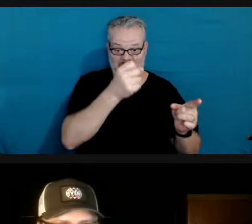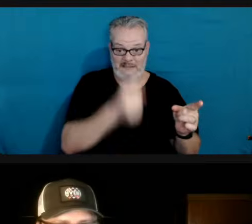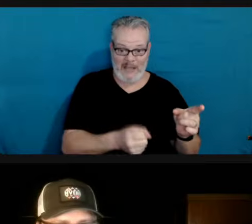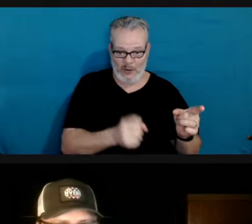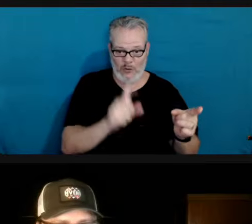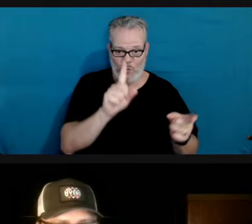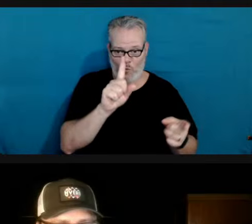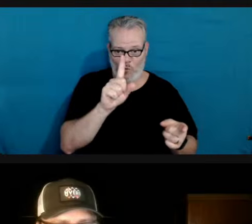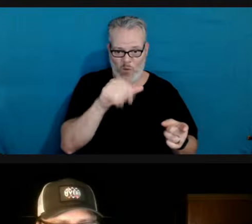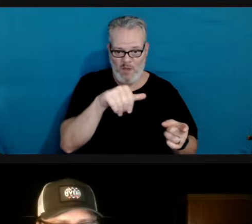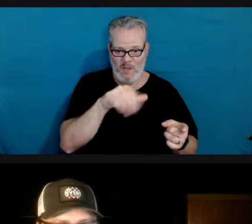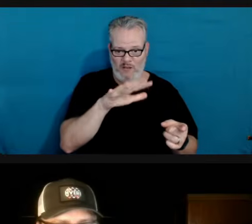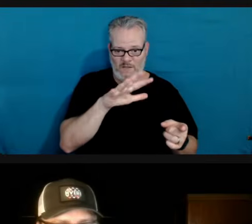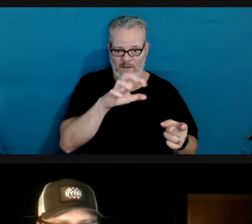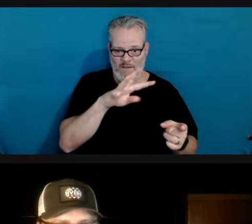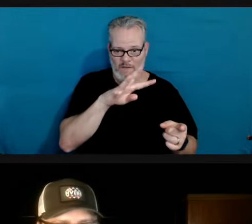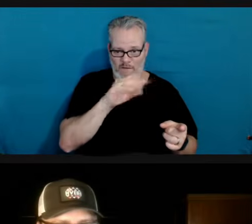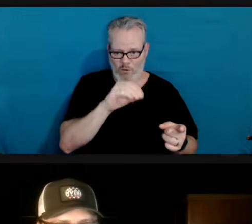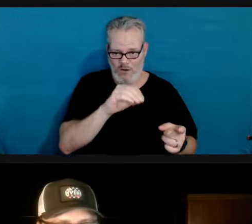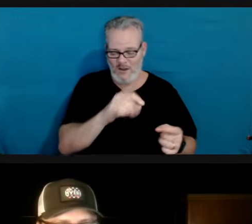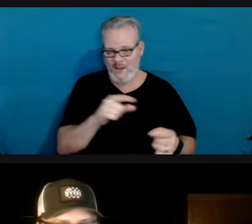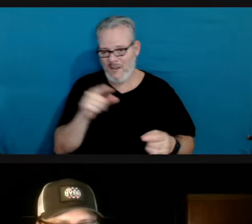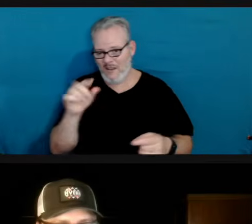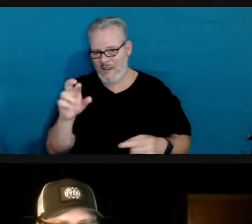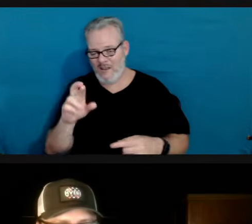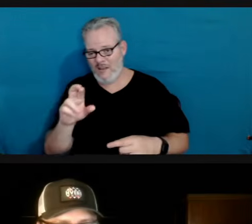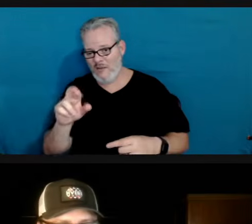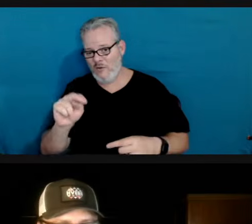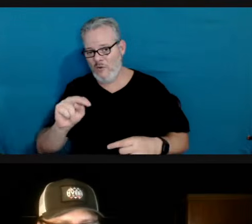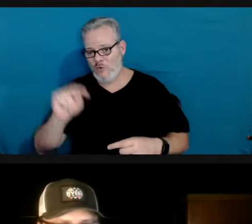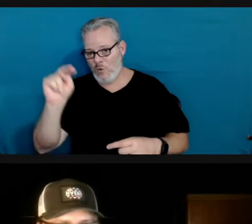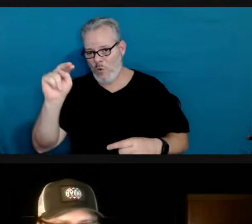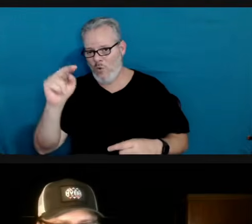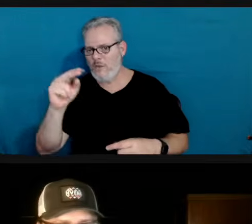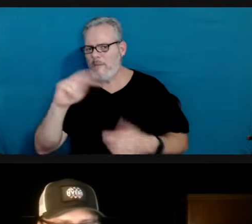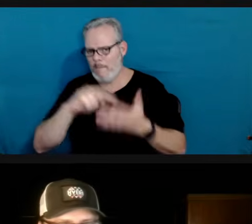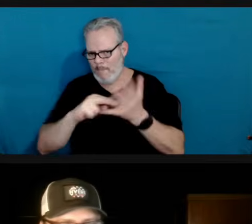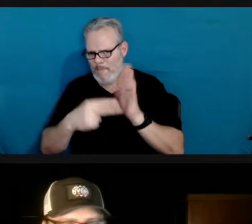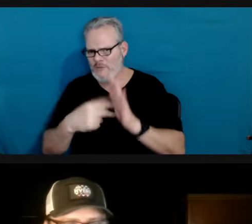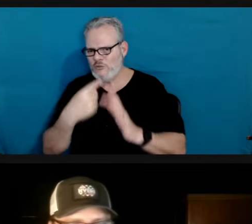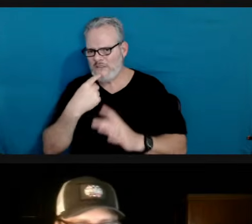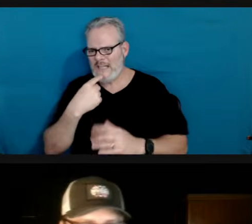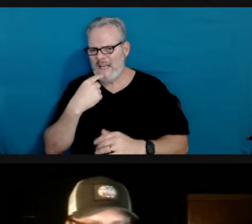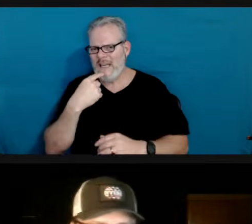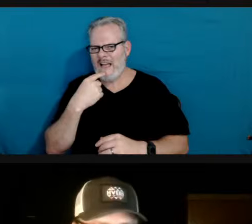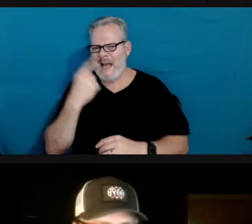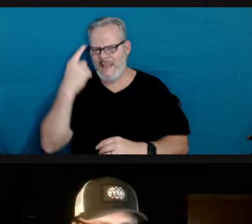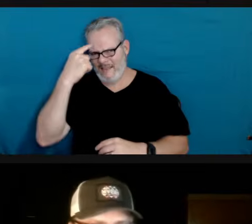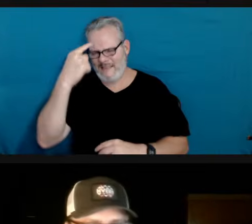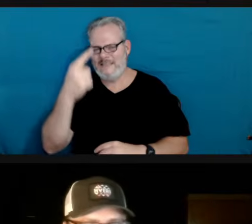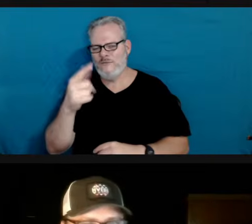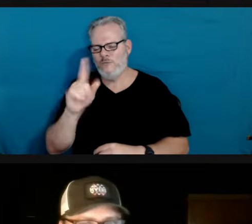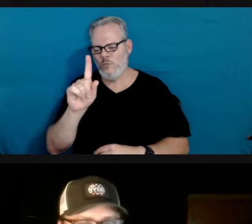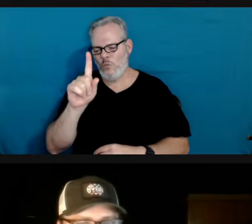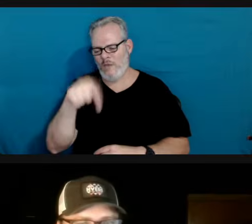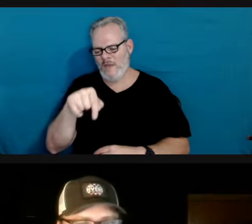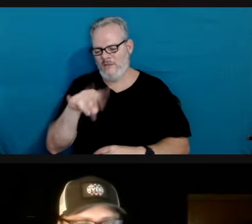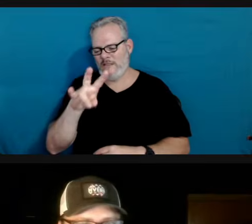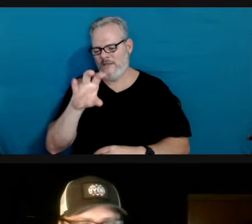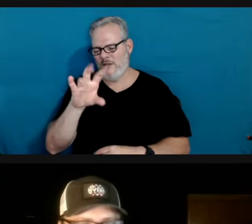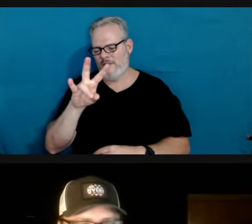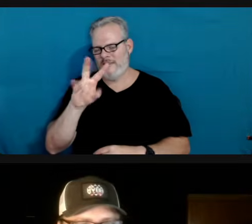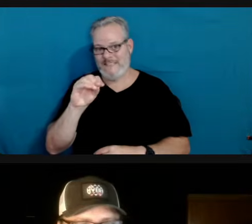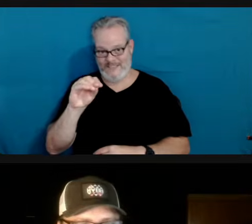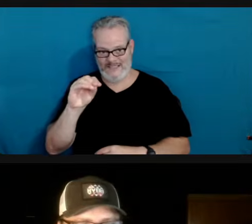North Fountain 1400. That actually means to say 1770 eventually. So what they explain